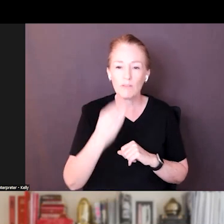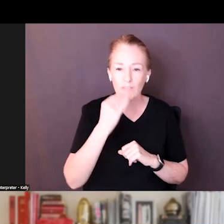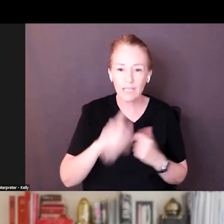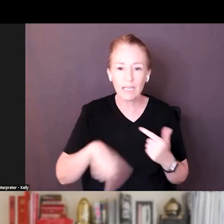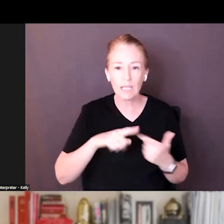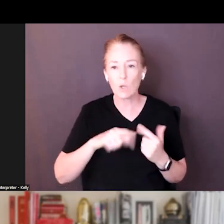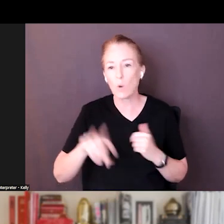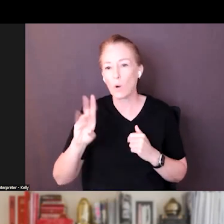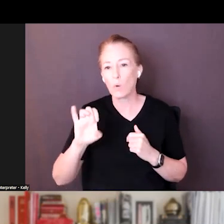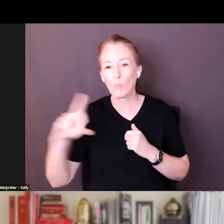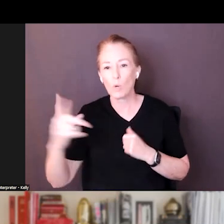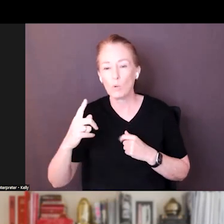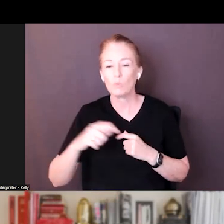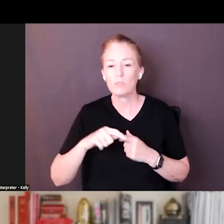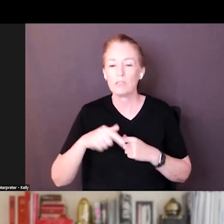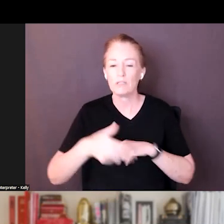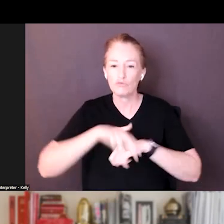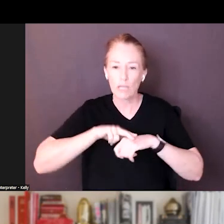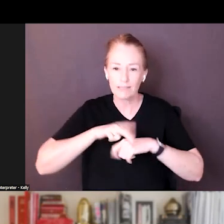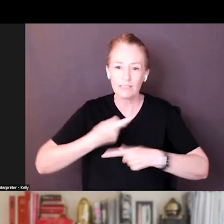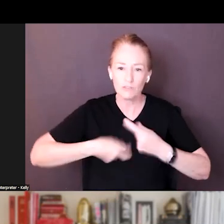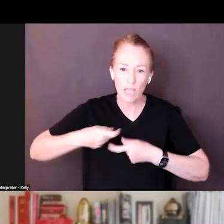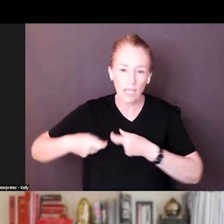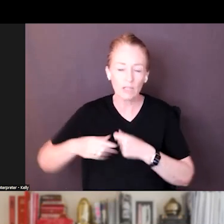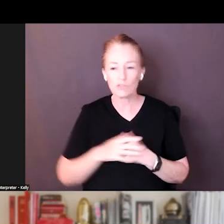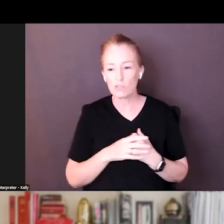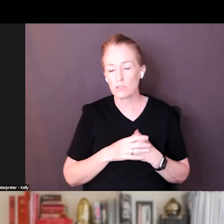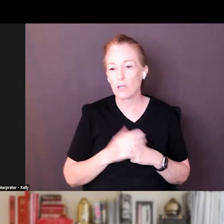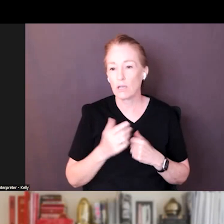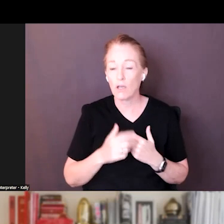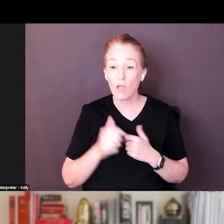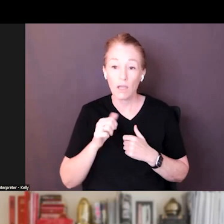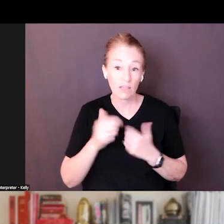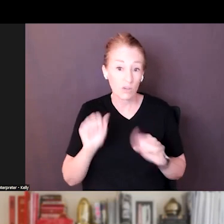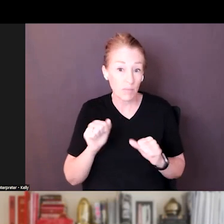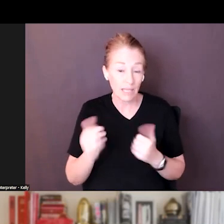medical conditions, like someone who has stable emphysema